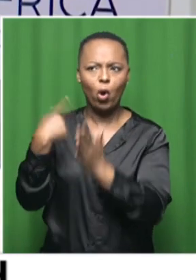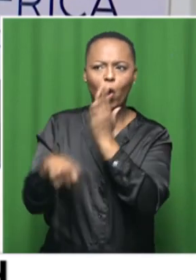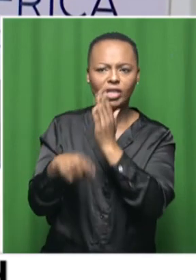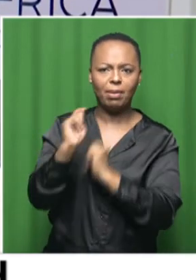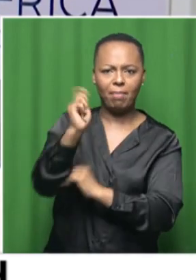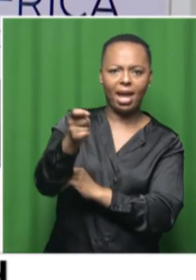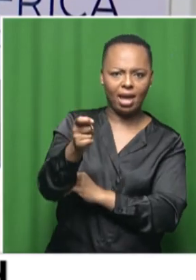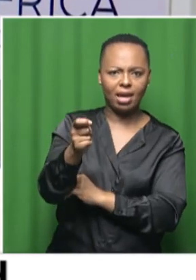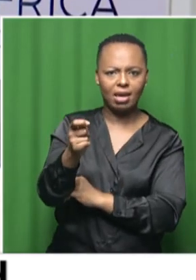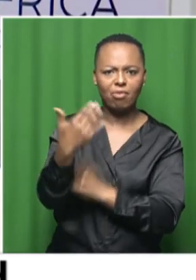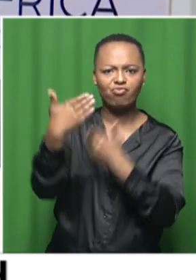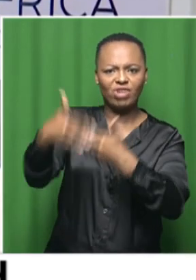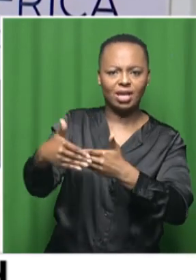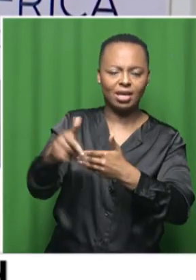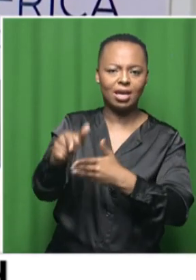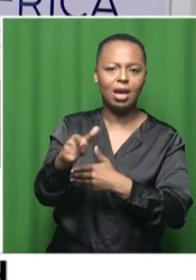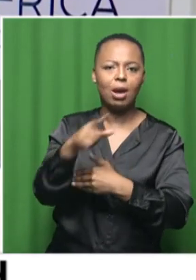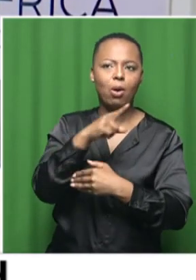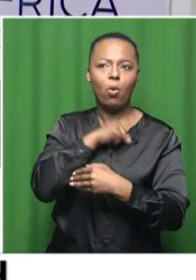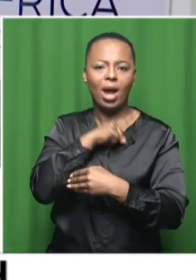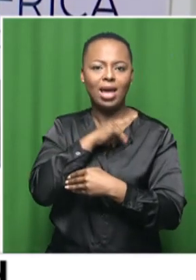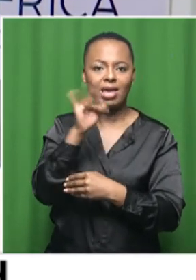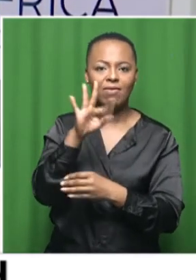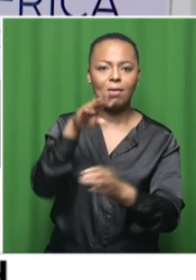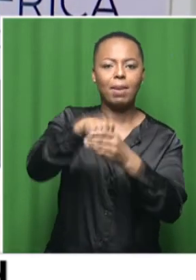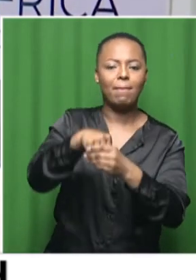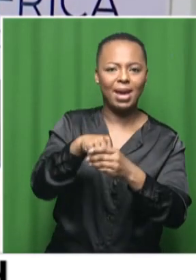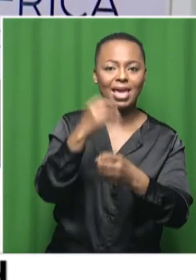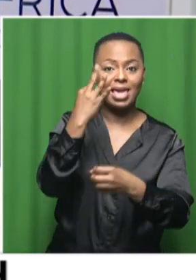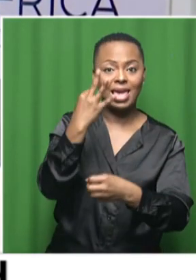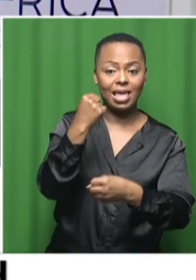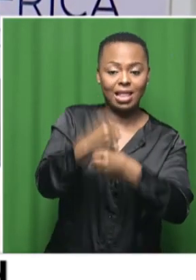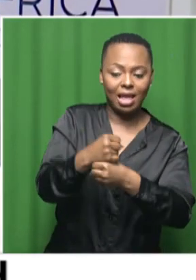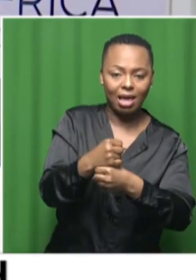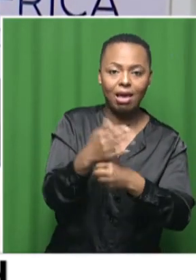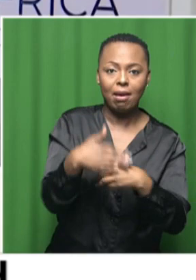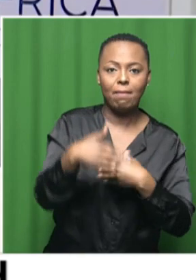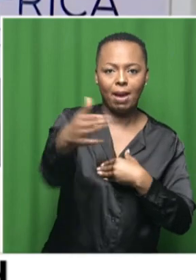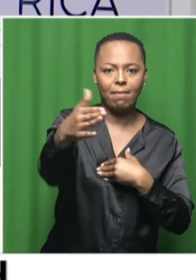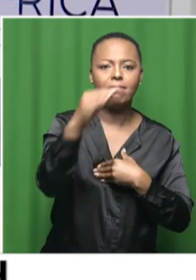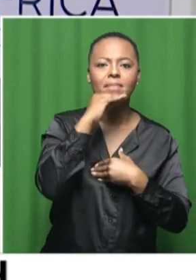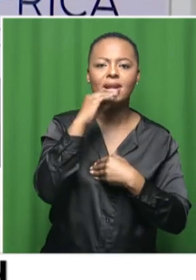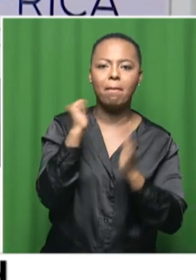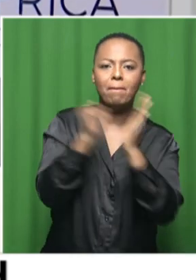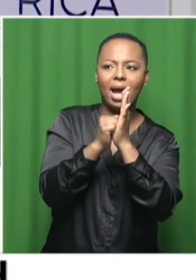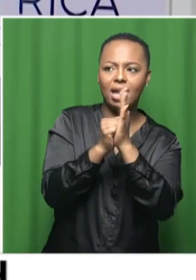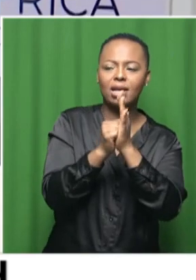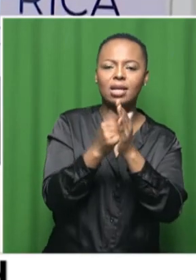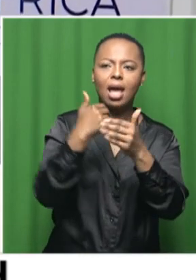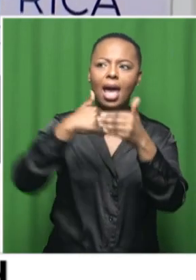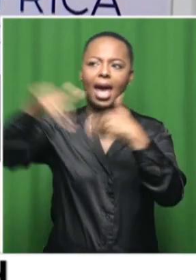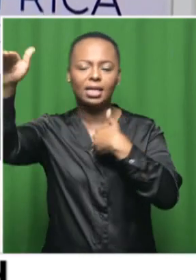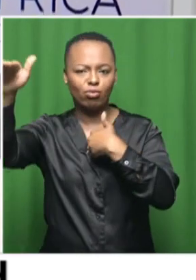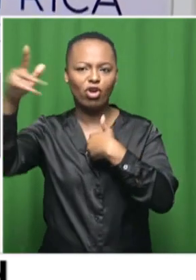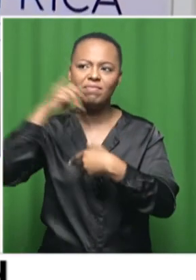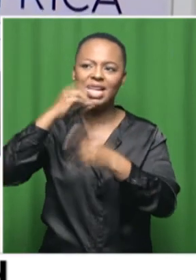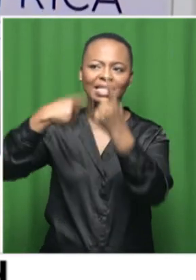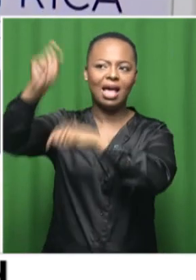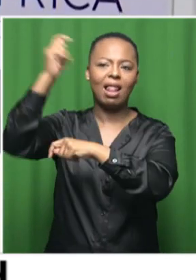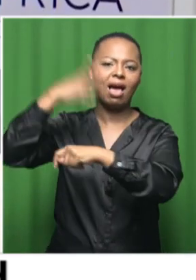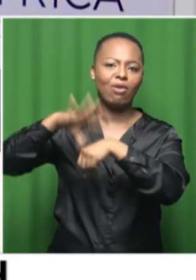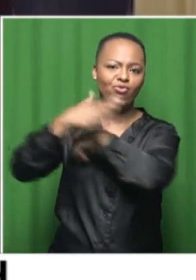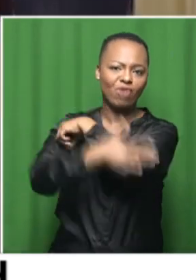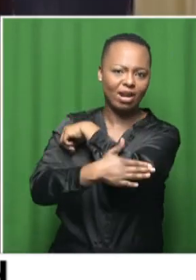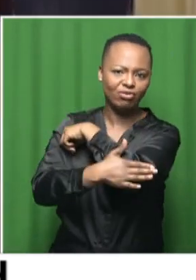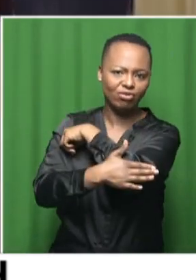producing, as we anticipate in the next 2 to 3 years, our market is likely to be export market because they're prepared to pay for that. If